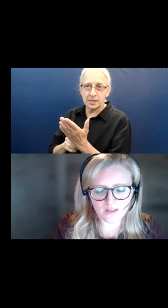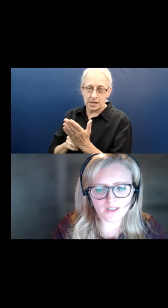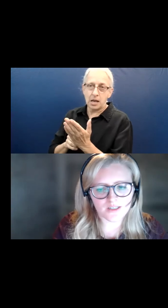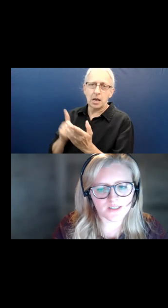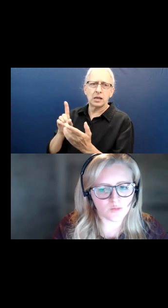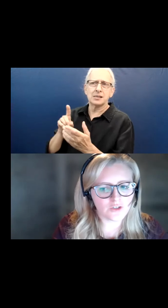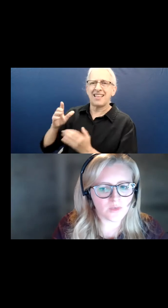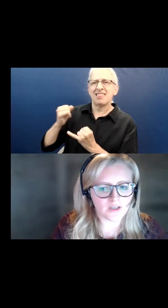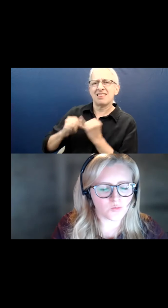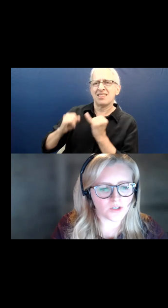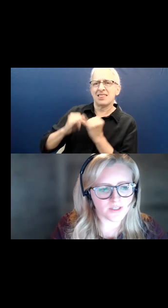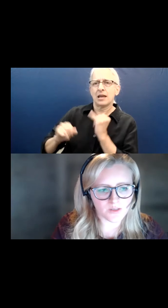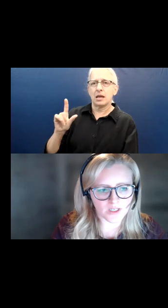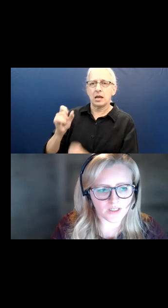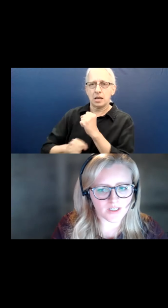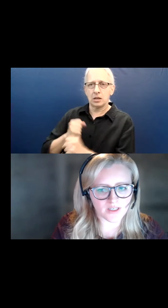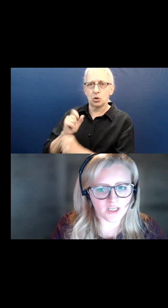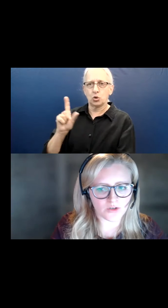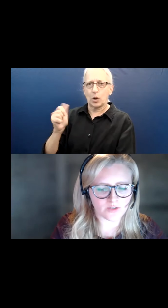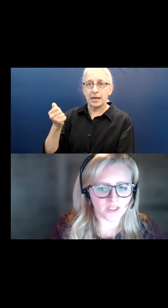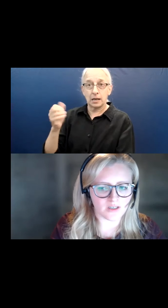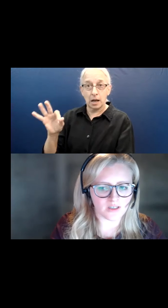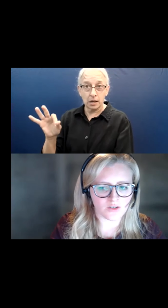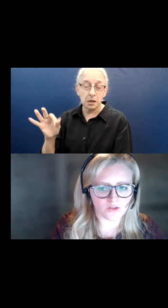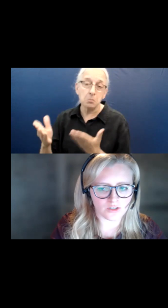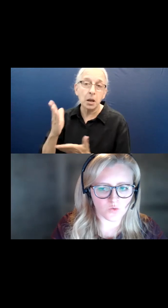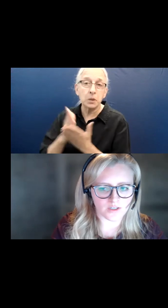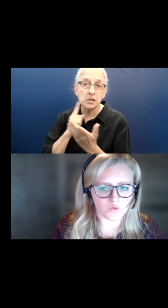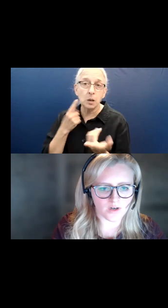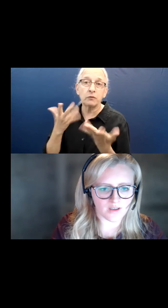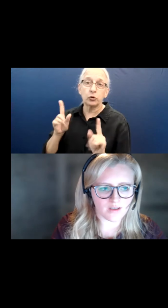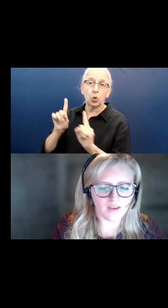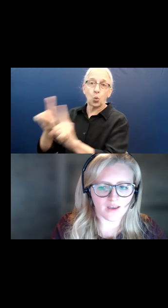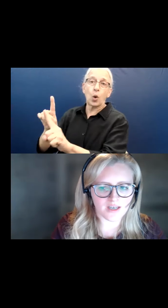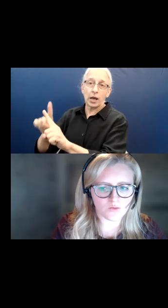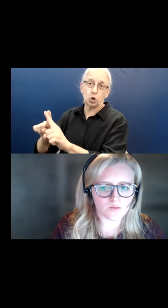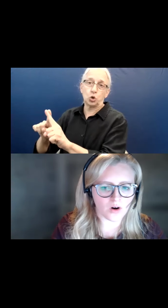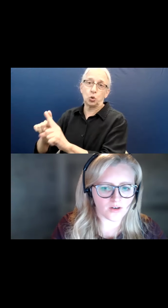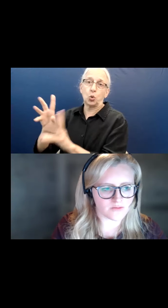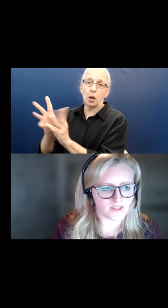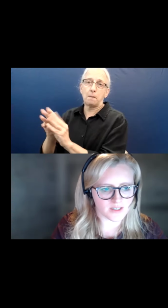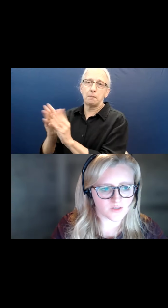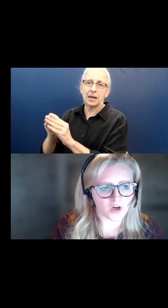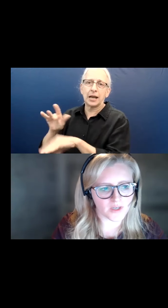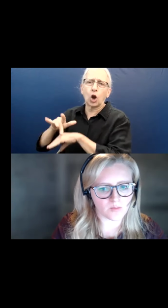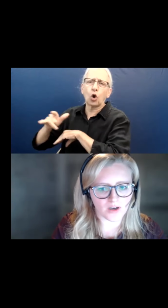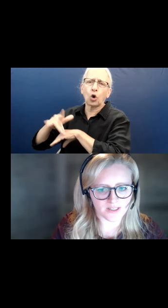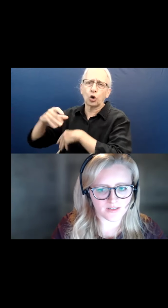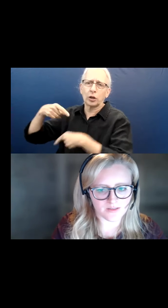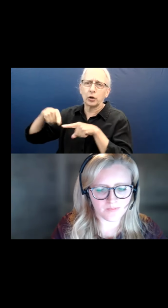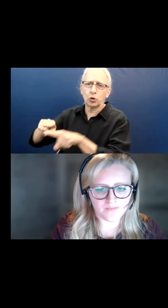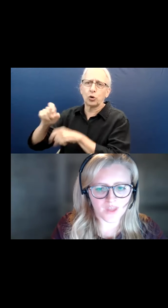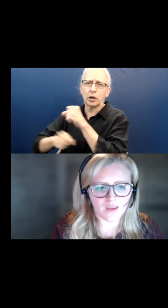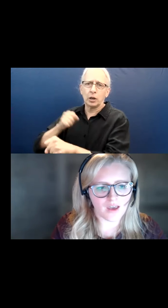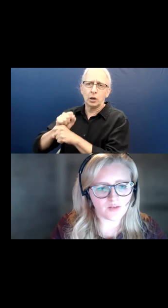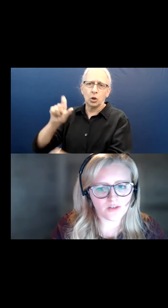2019. Some of you may have participated in a neighborhood meeting in early 2020, and that was part of the city's permitting